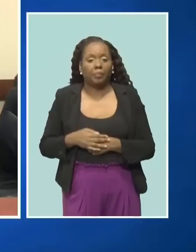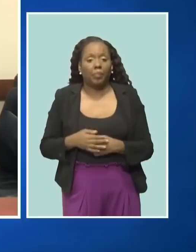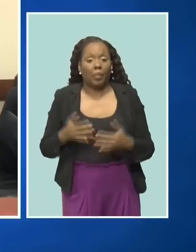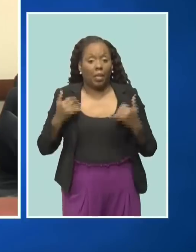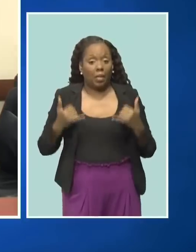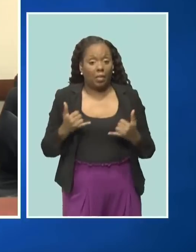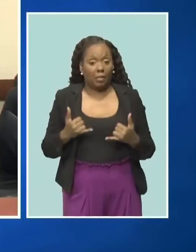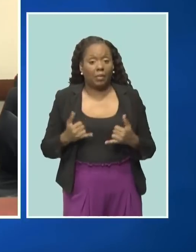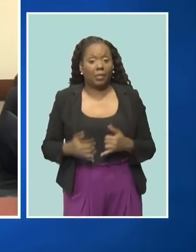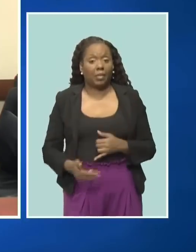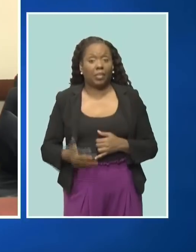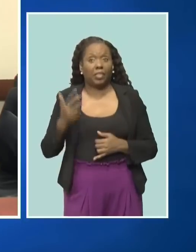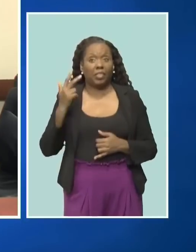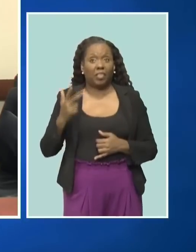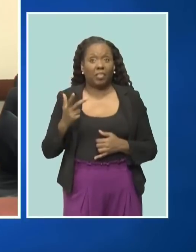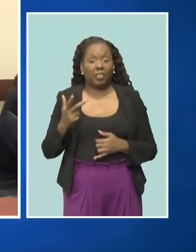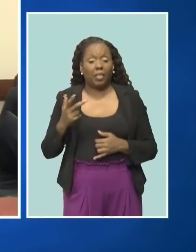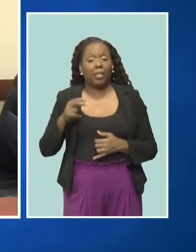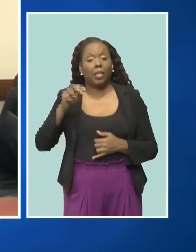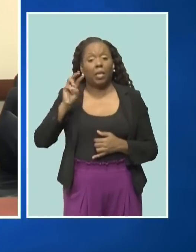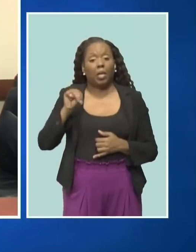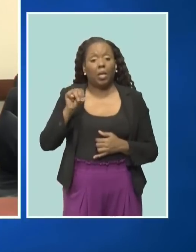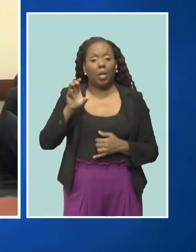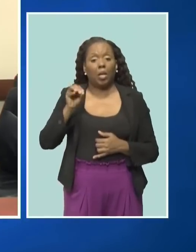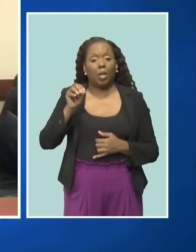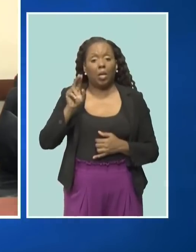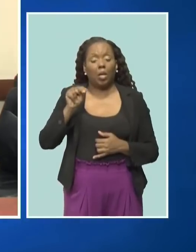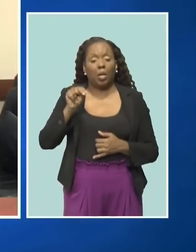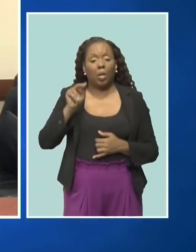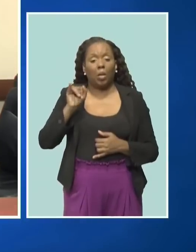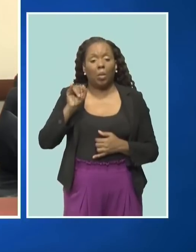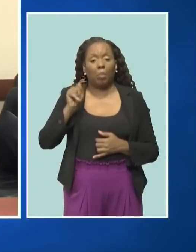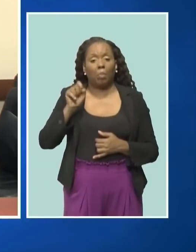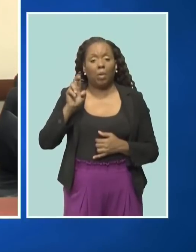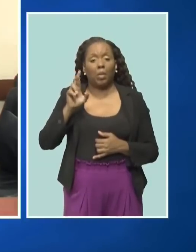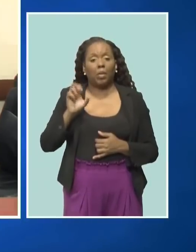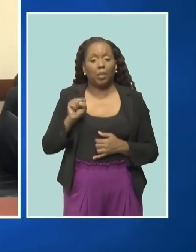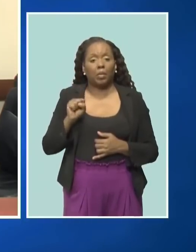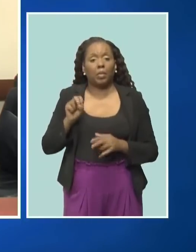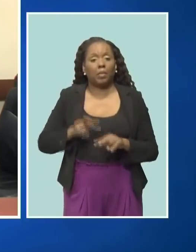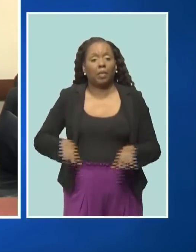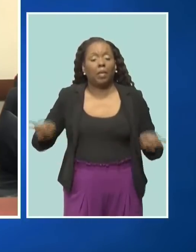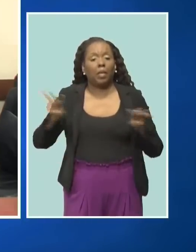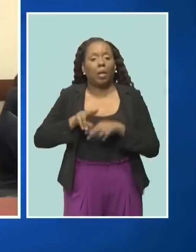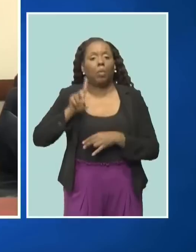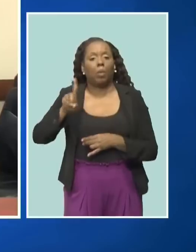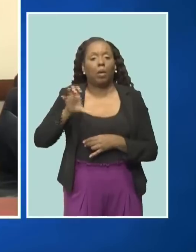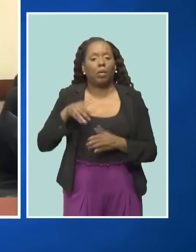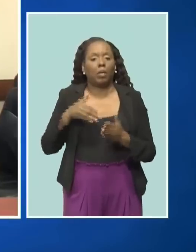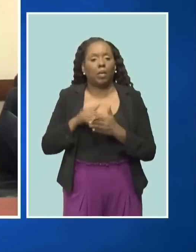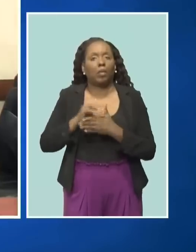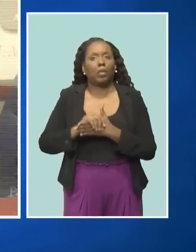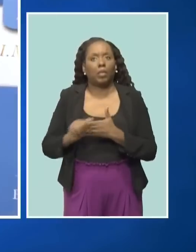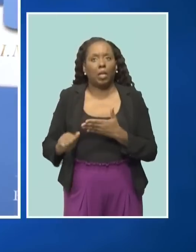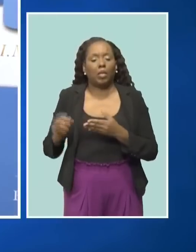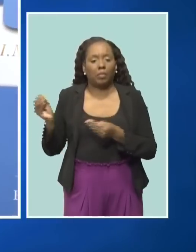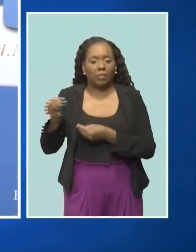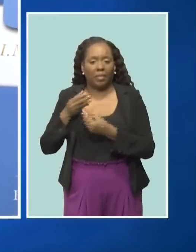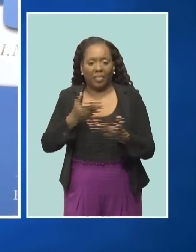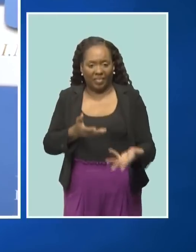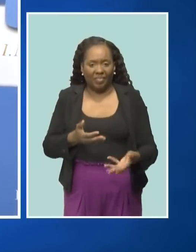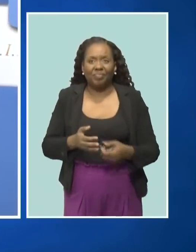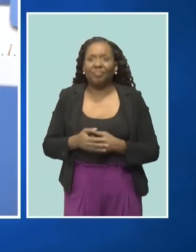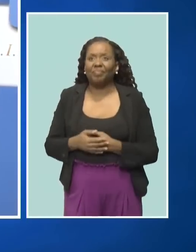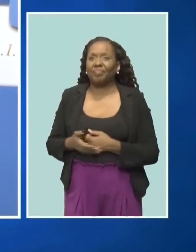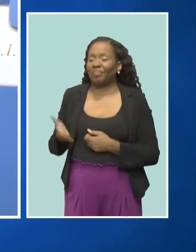transport monitors valued at close to $100,000 from the Barbados Canada Foundation. I've also been